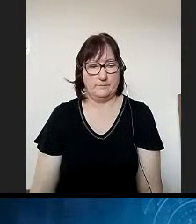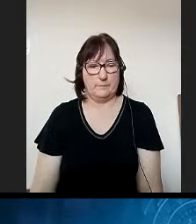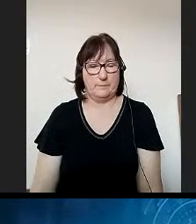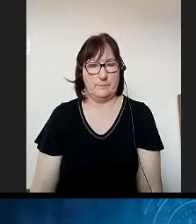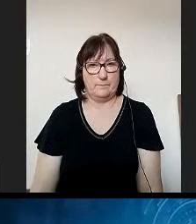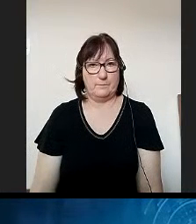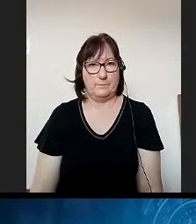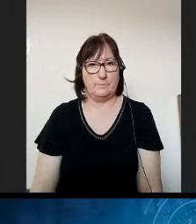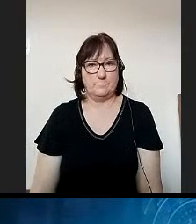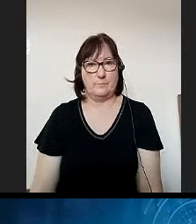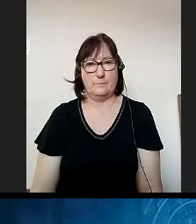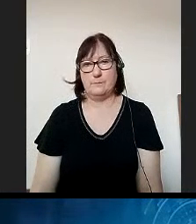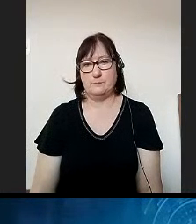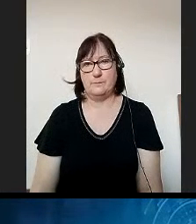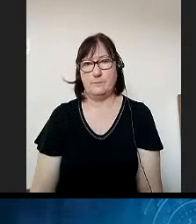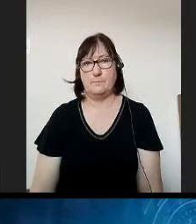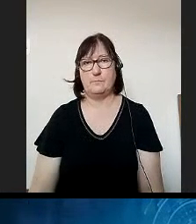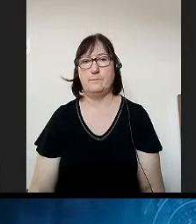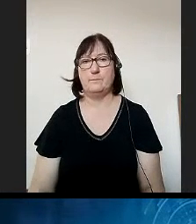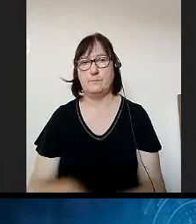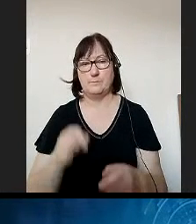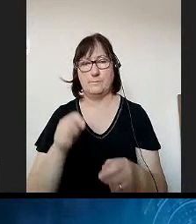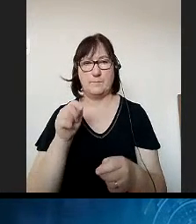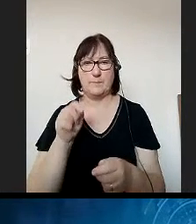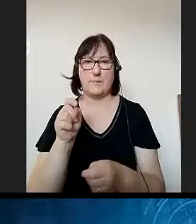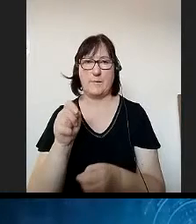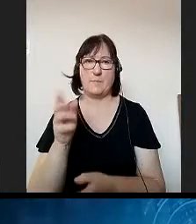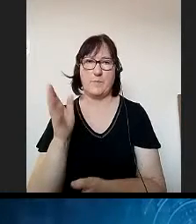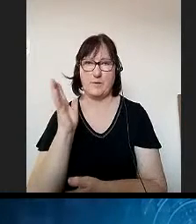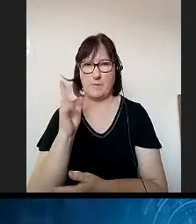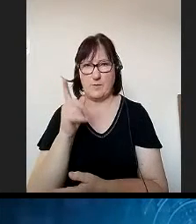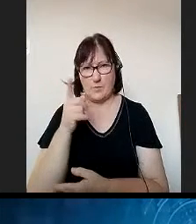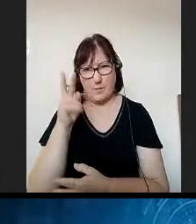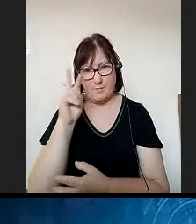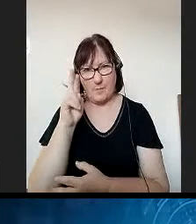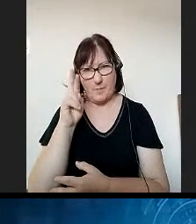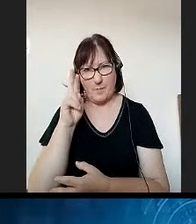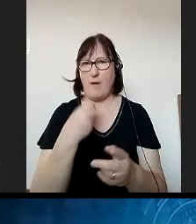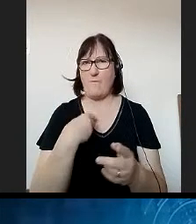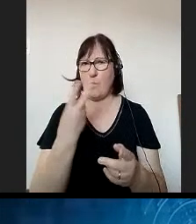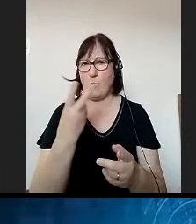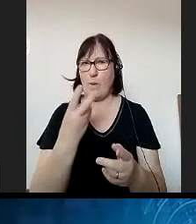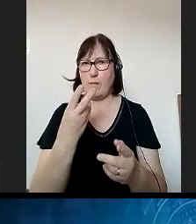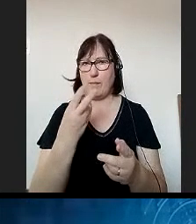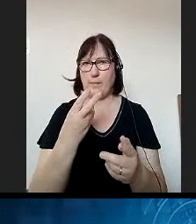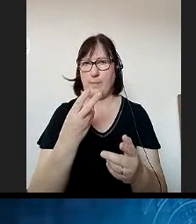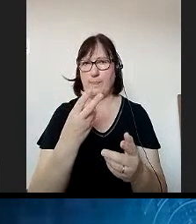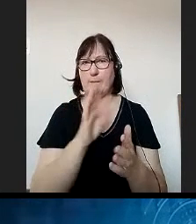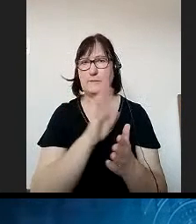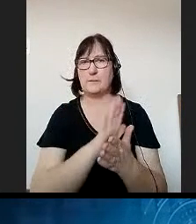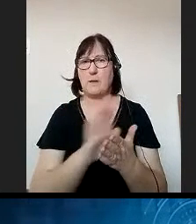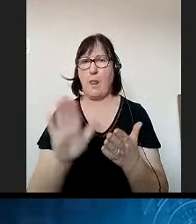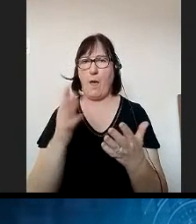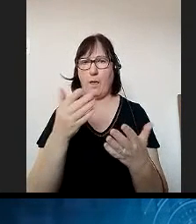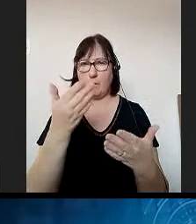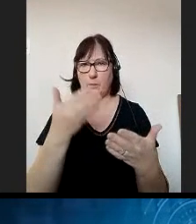So during the presentation, if you remember, there was a slide that Lydia showed that showed